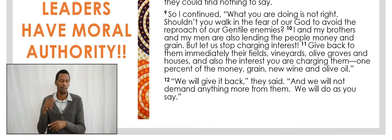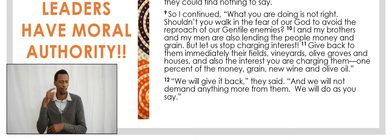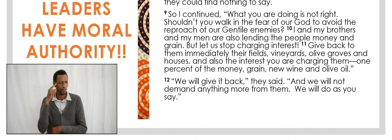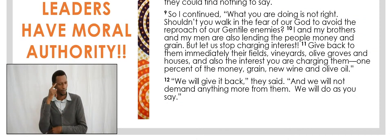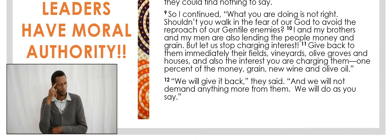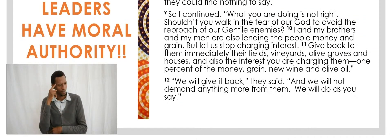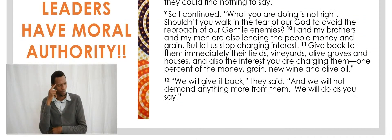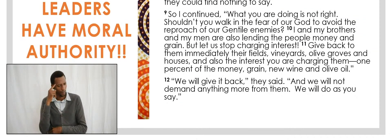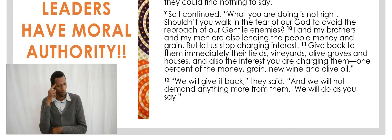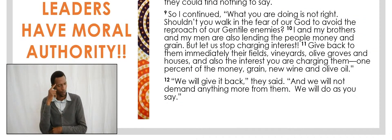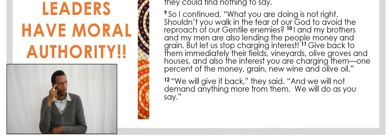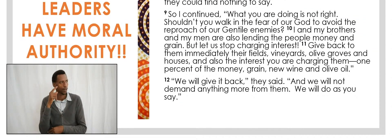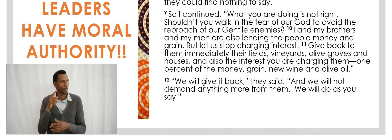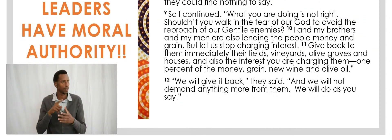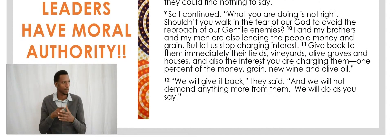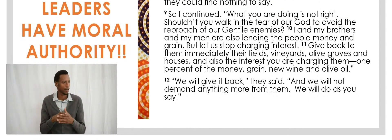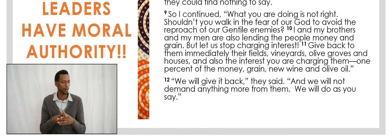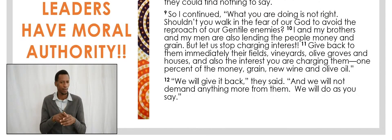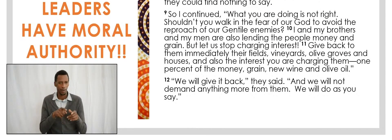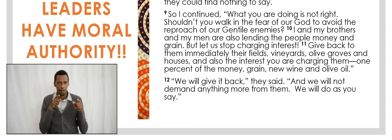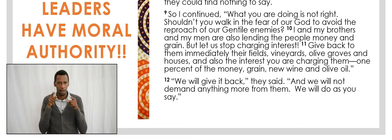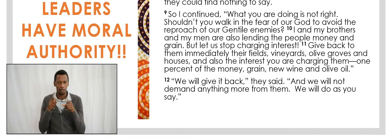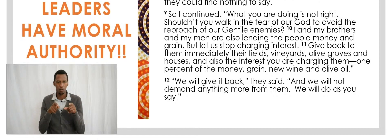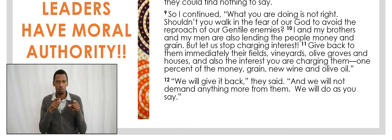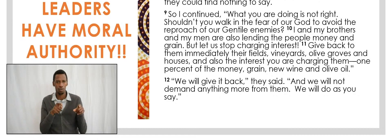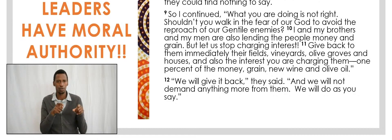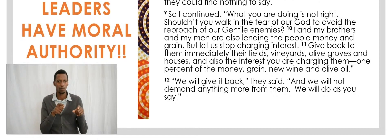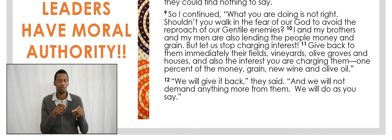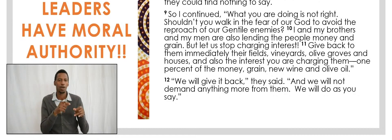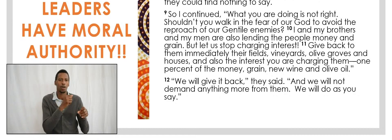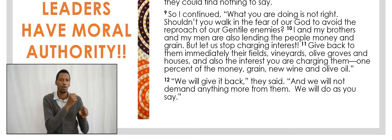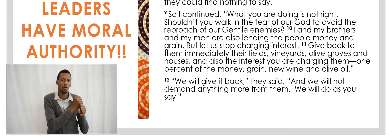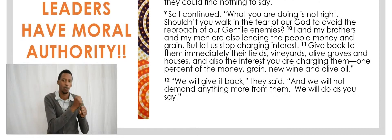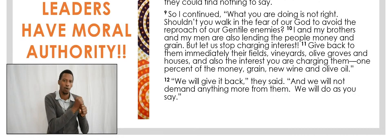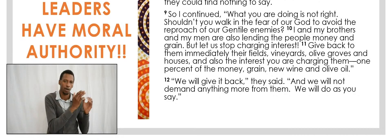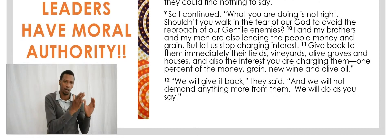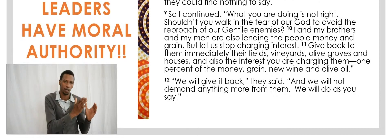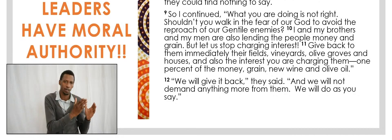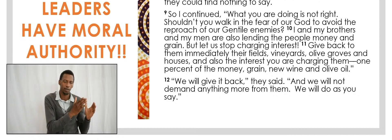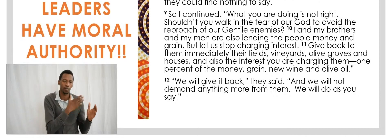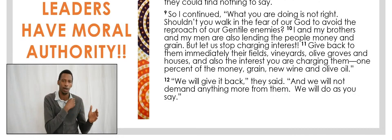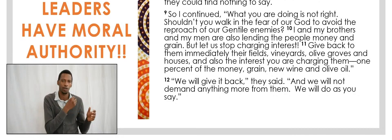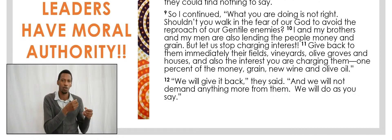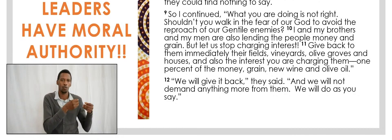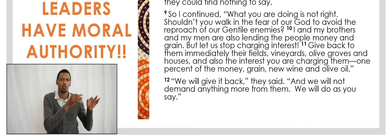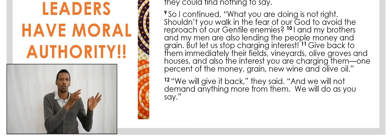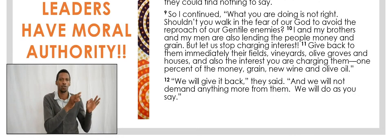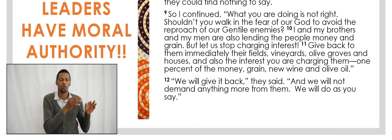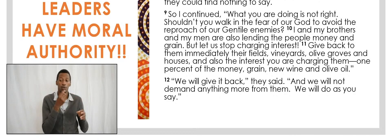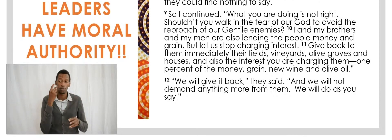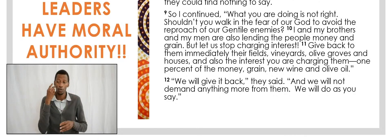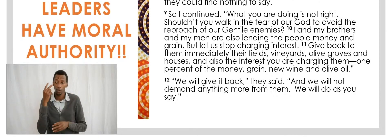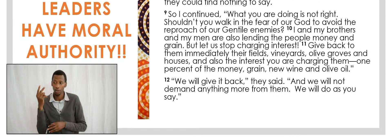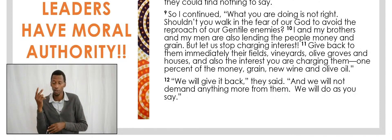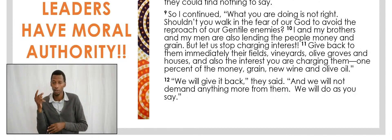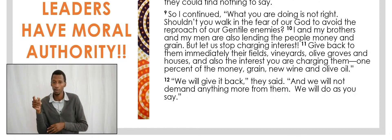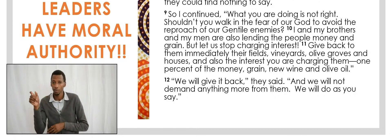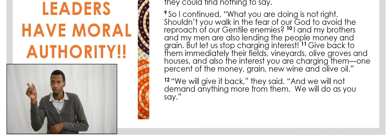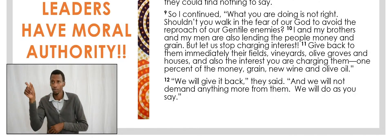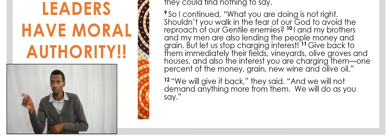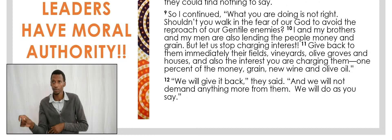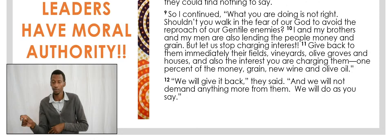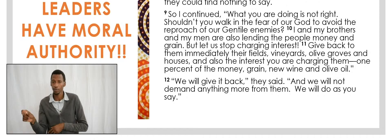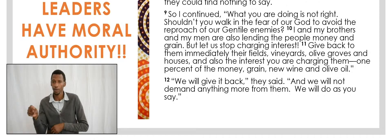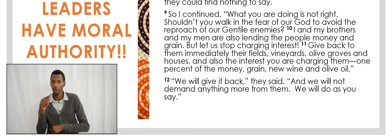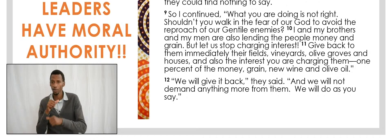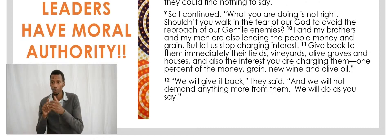I accused the nobles and officials. So note what Nehemiah is doing with his anger. He's not flying